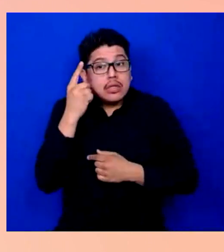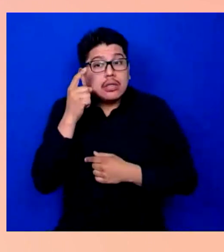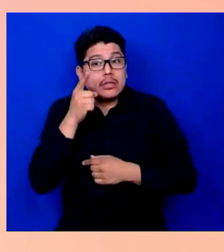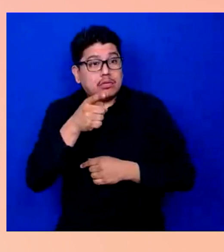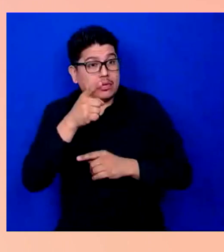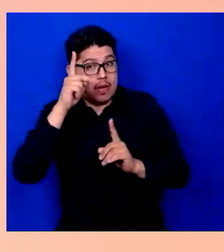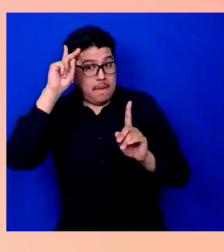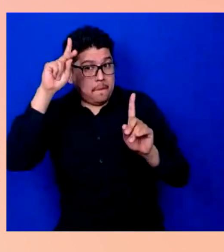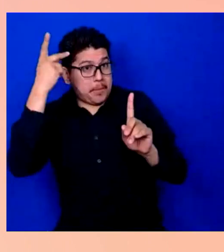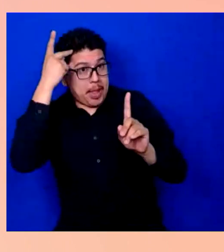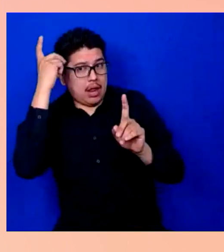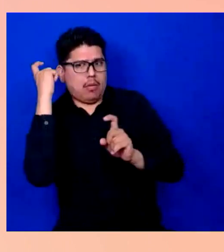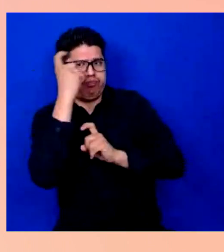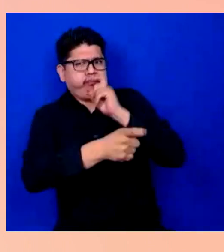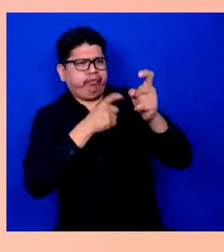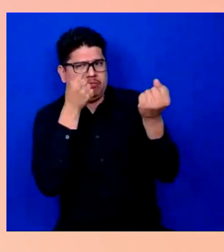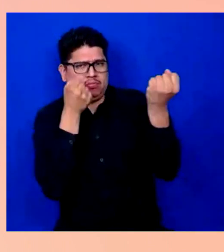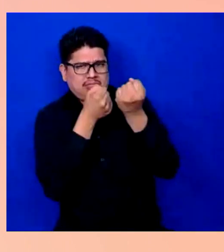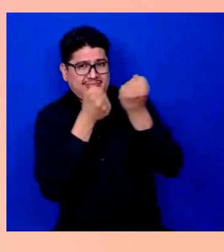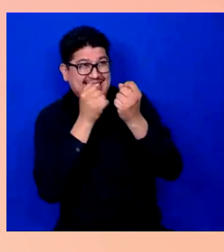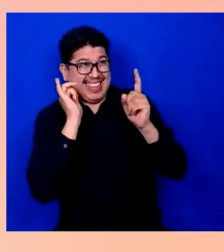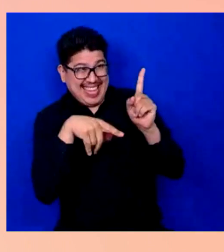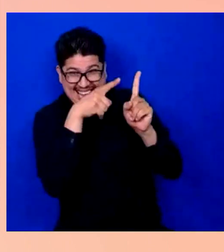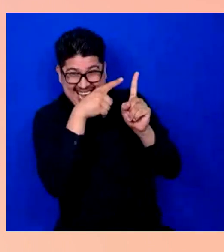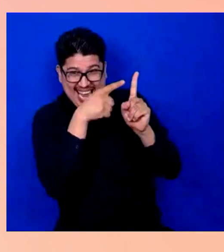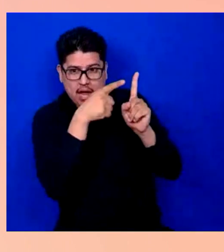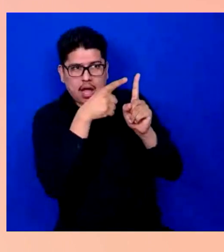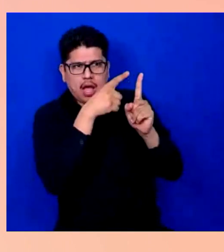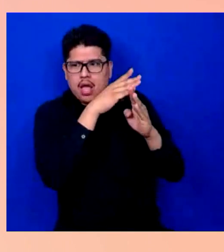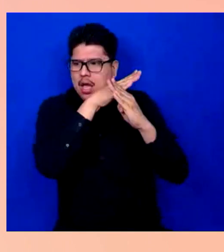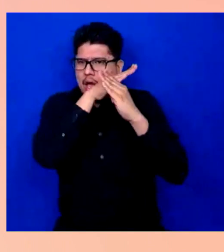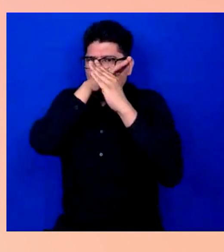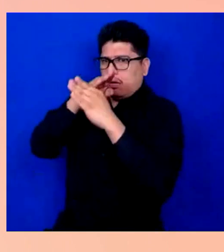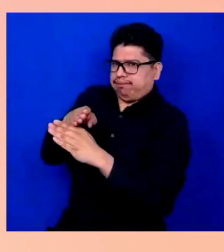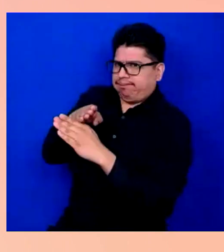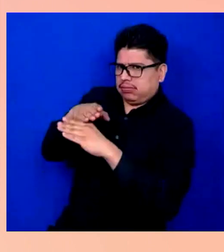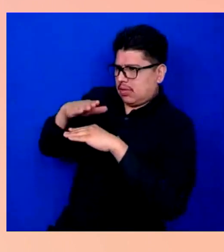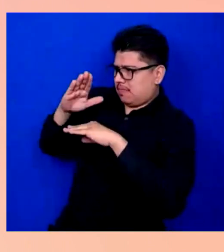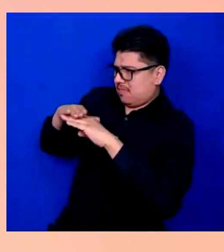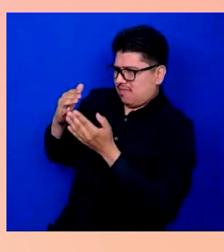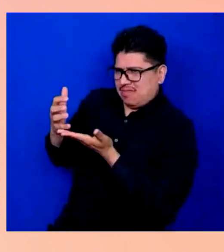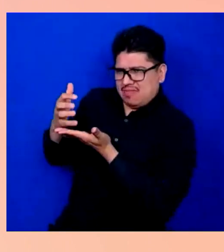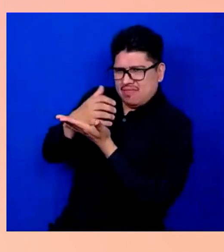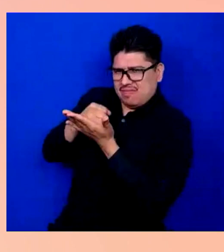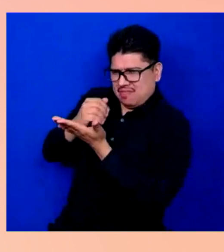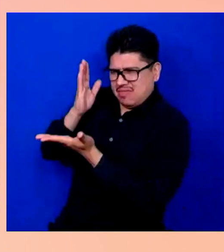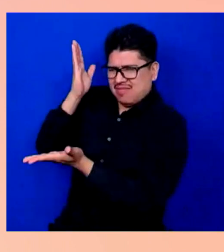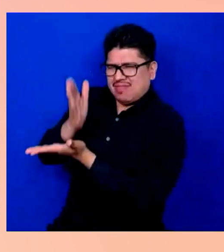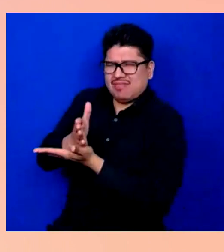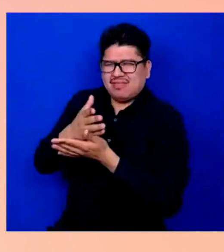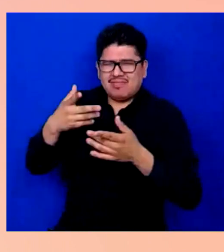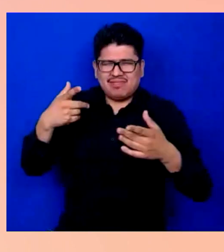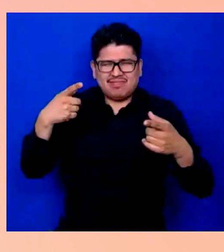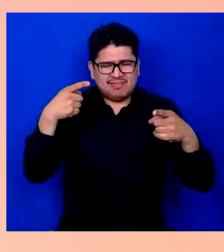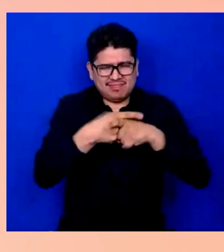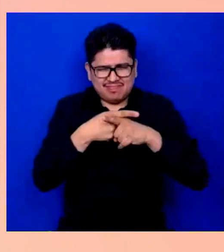standing in the way of eliminating policies like subminimum wage, then it's actually not doing any good. So they should look at their own